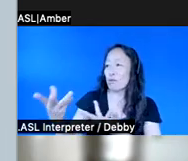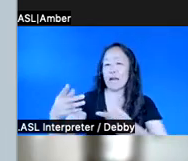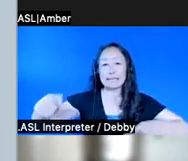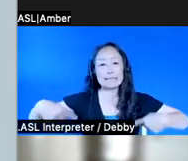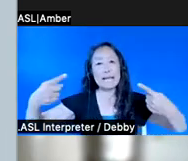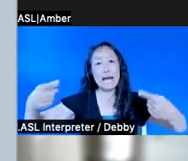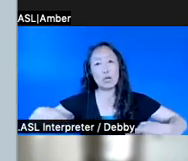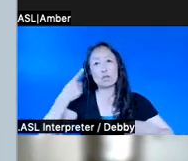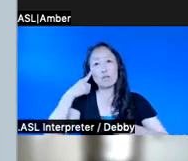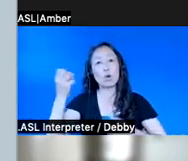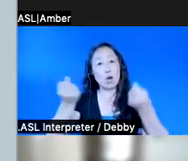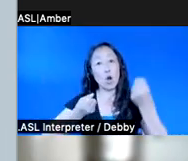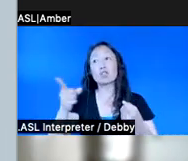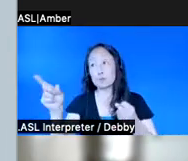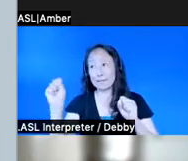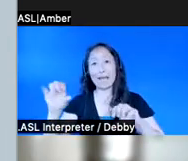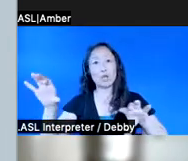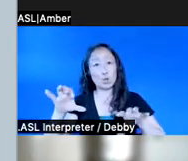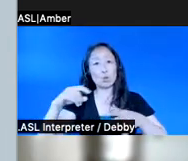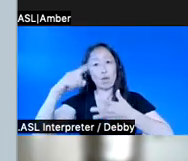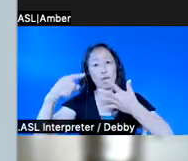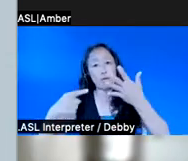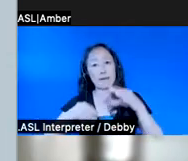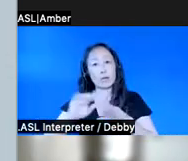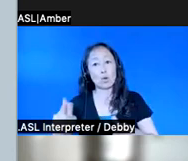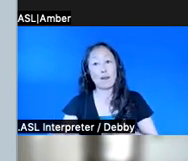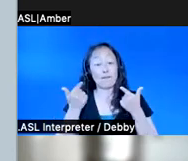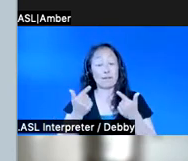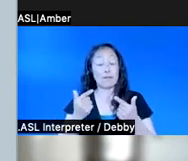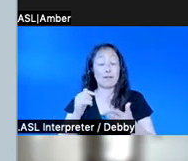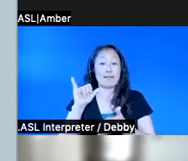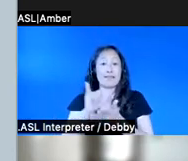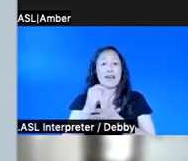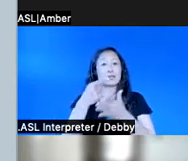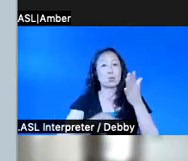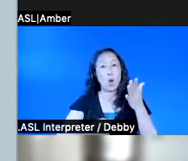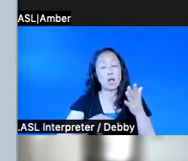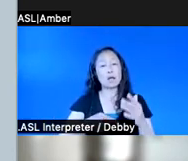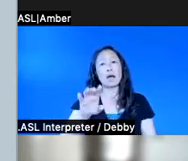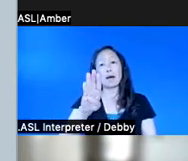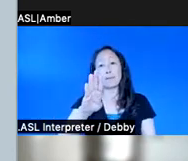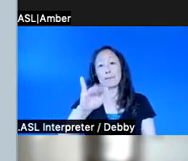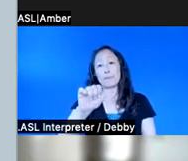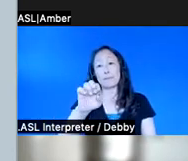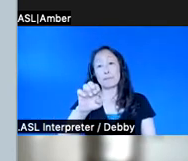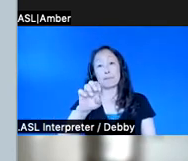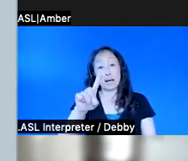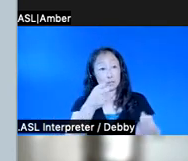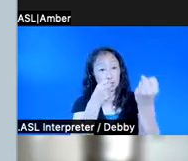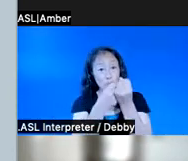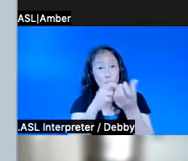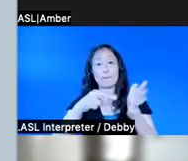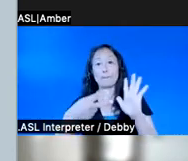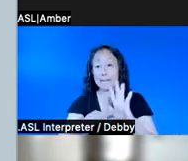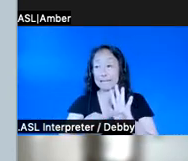And that's what that expressed biased support means, is that we be creative on our end. And what she ended